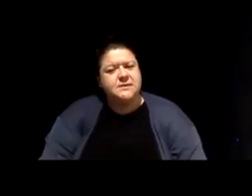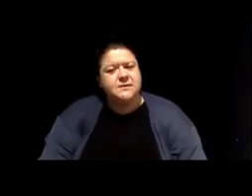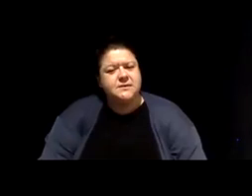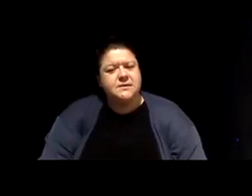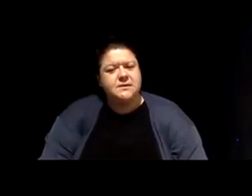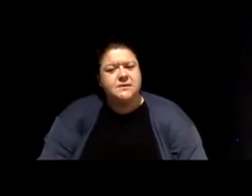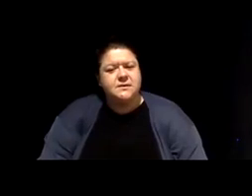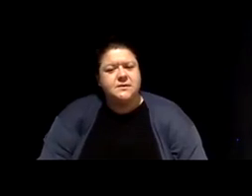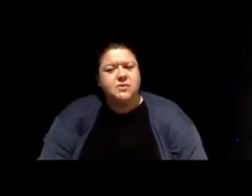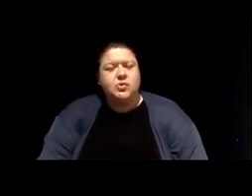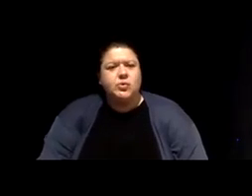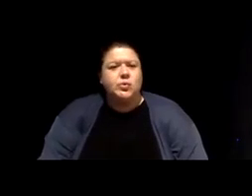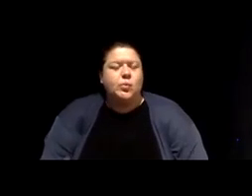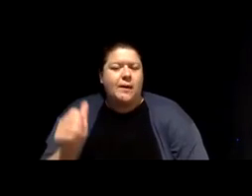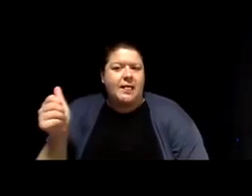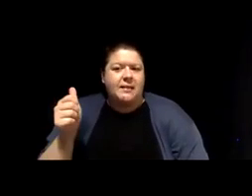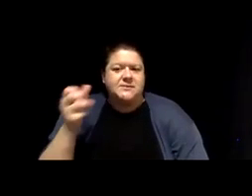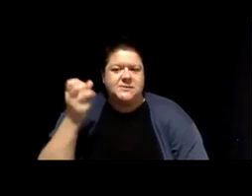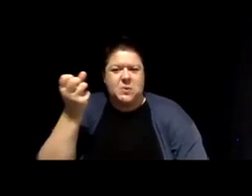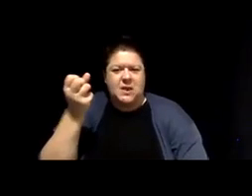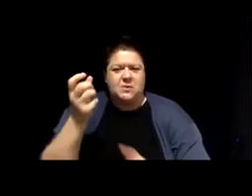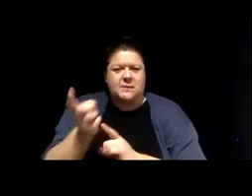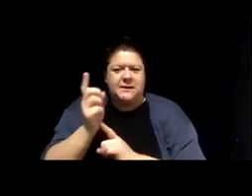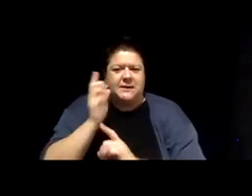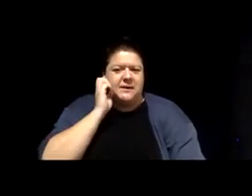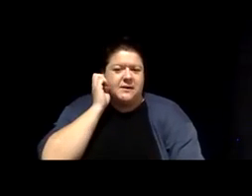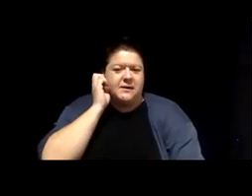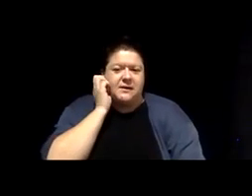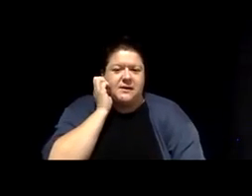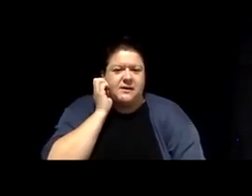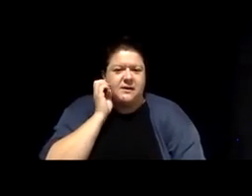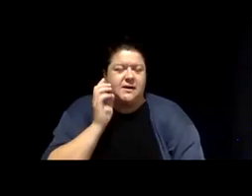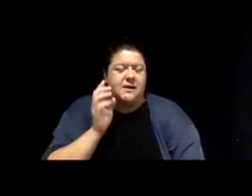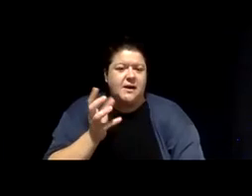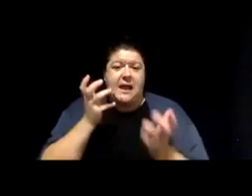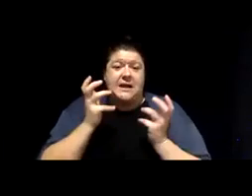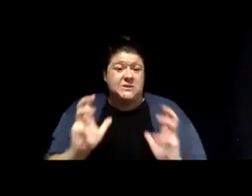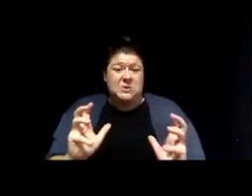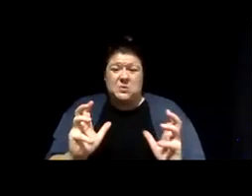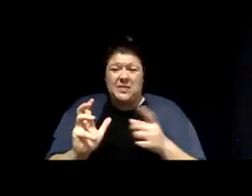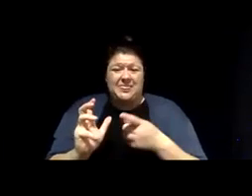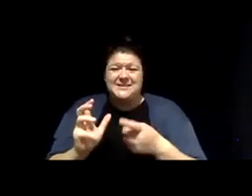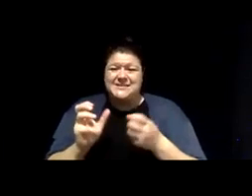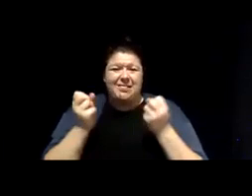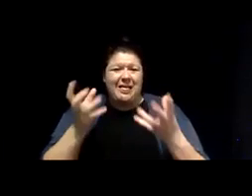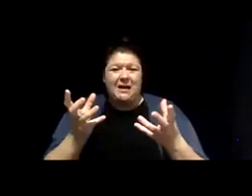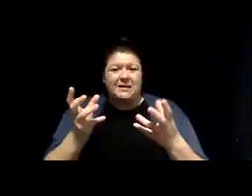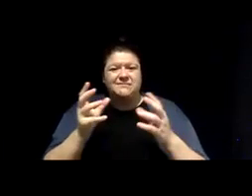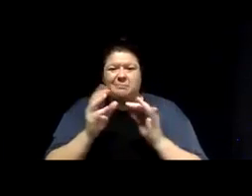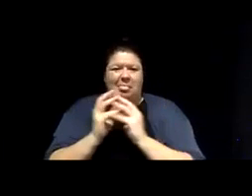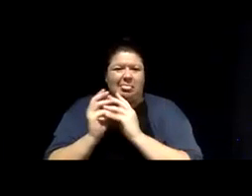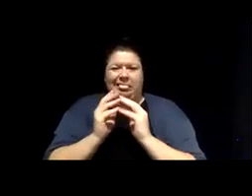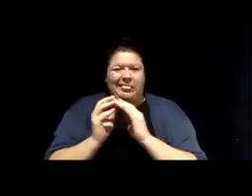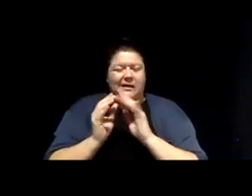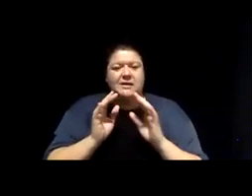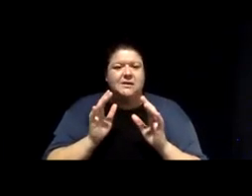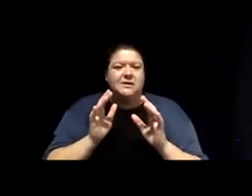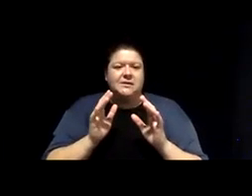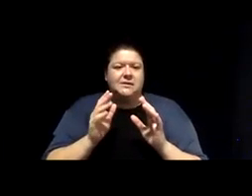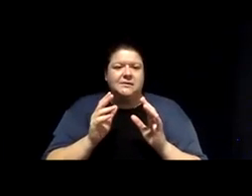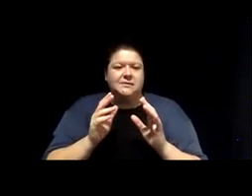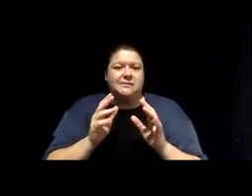What else here? Hang on here. I don't want to get caught up in all of this because of the fact that